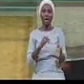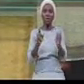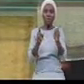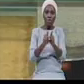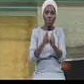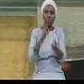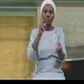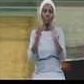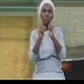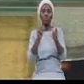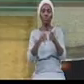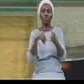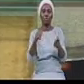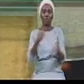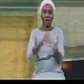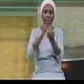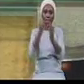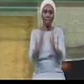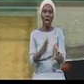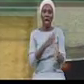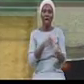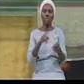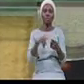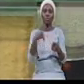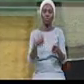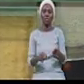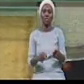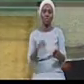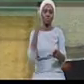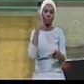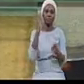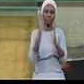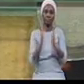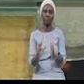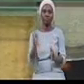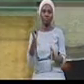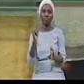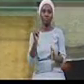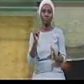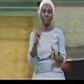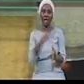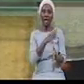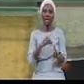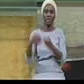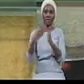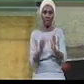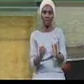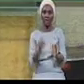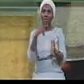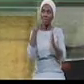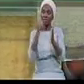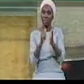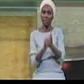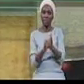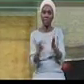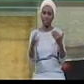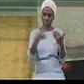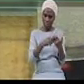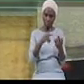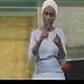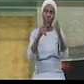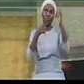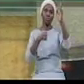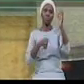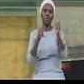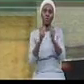saints. He's talking to the ministers. He's talking to the leaders. And he says, turn unto me with all your heart. He goes on to say,